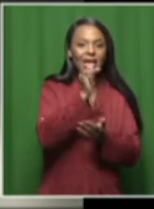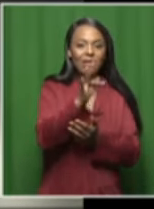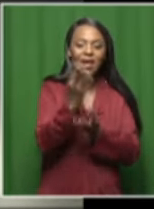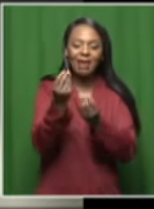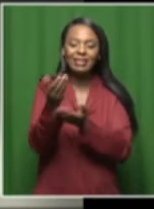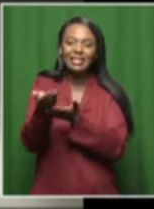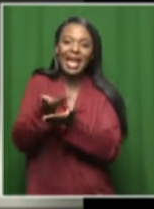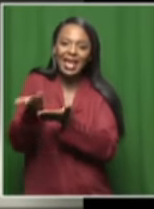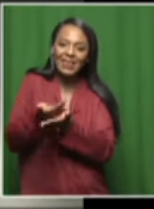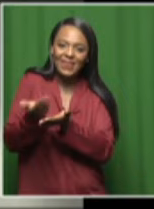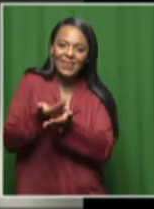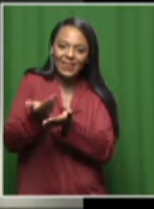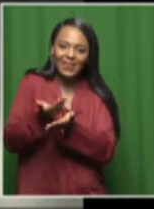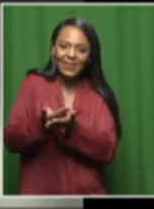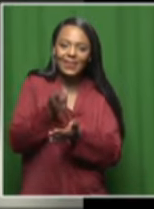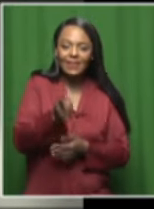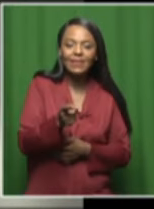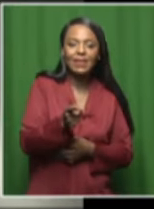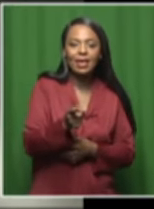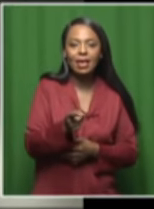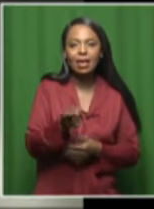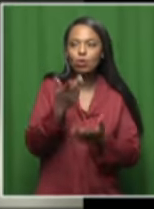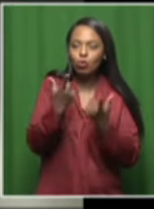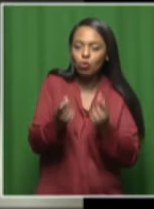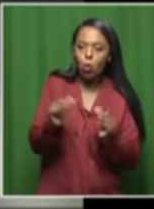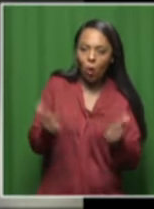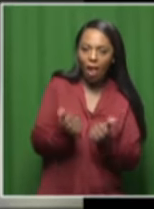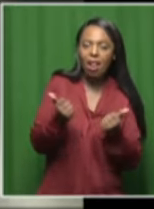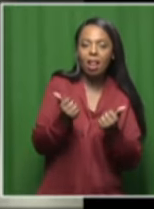in your retirement account, and you're doing pretty well.